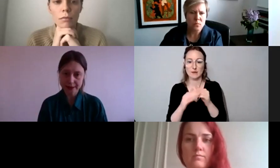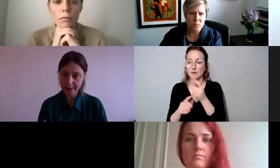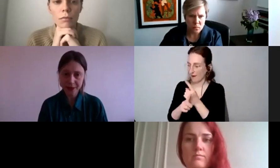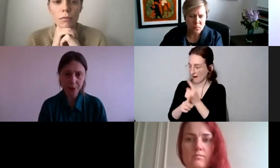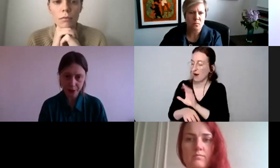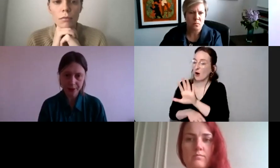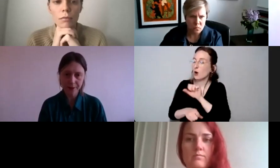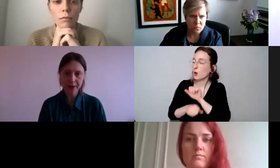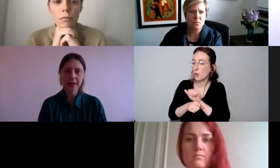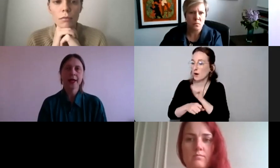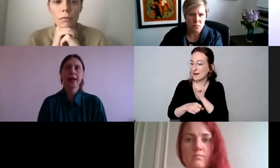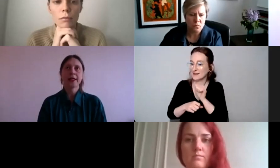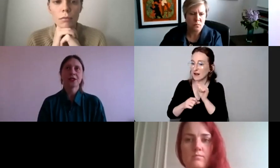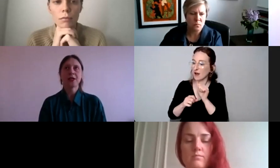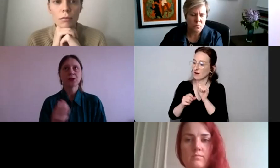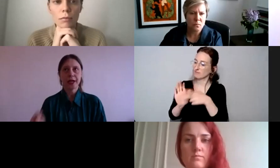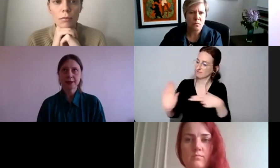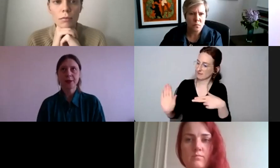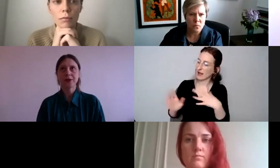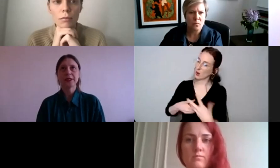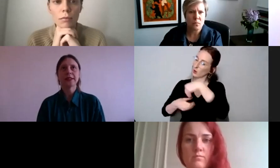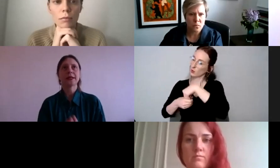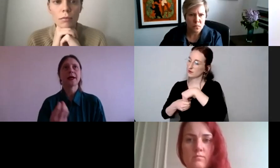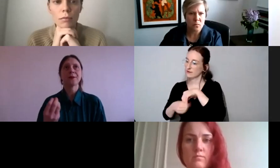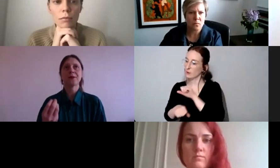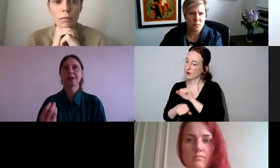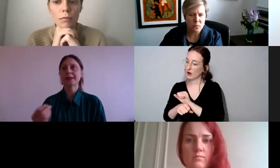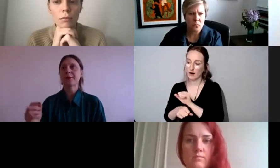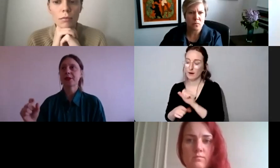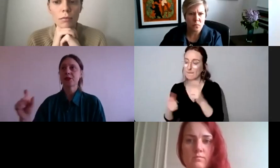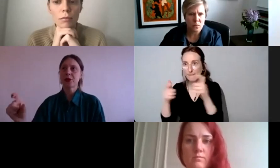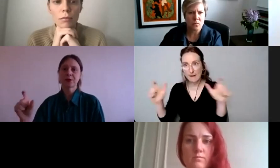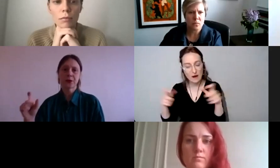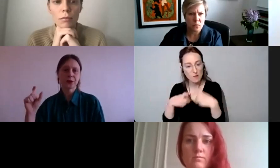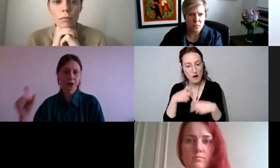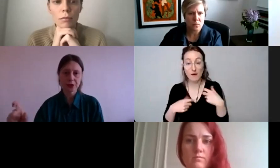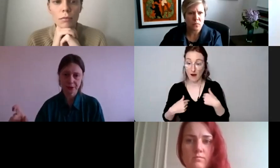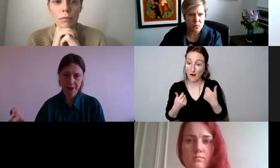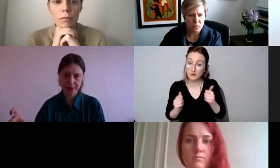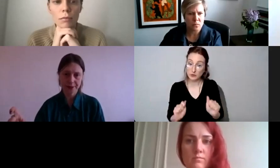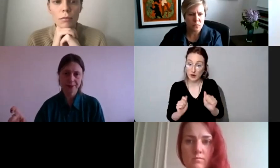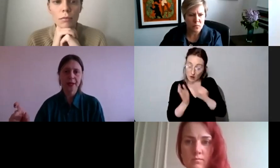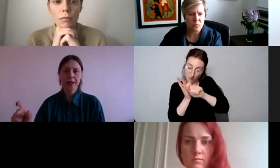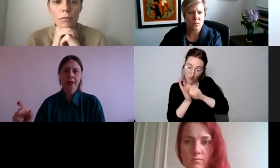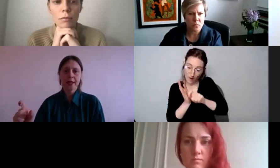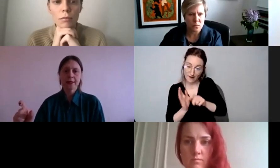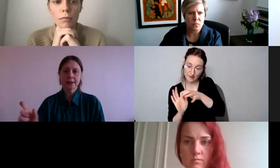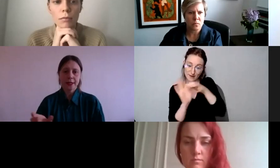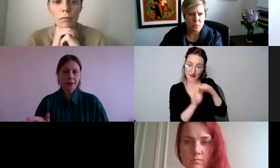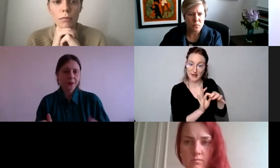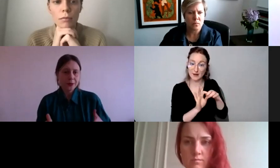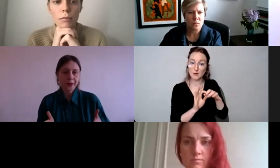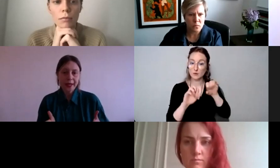inclusion. It's a big problem. Mm-hmm. I try to write about it, for example, in terms of social theater.